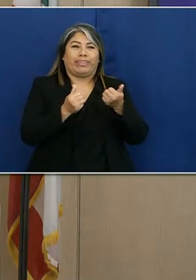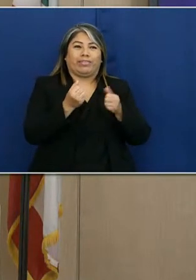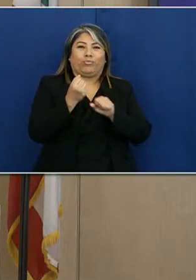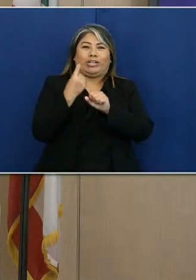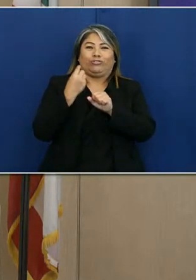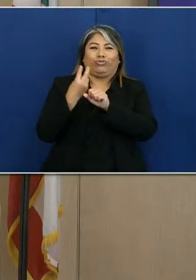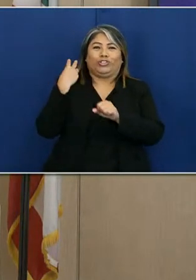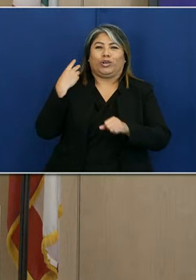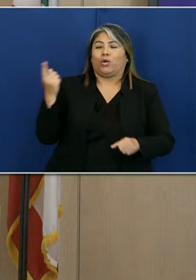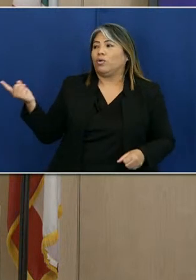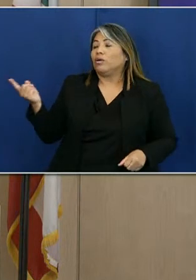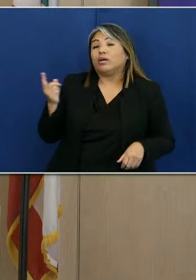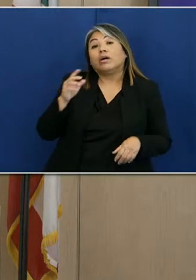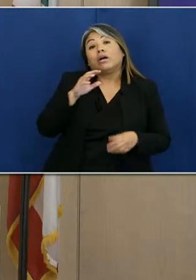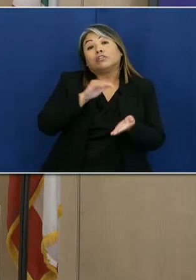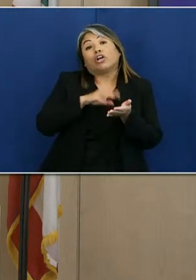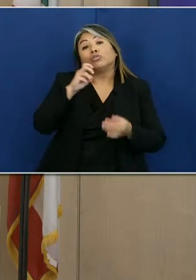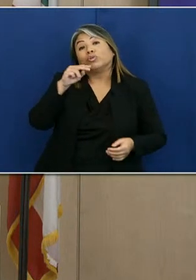early to